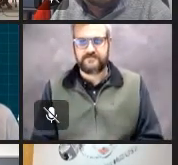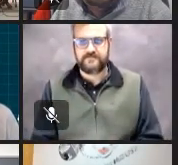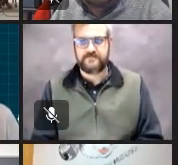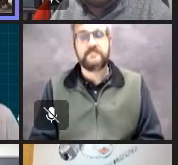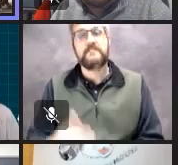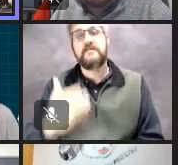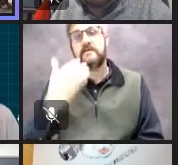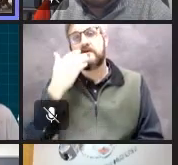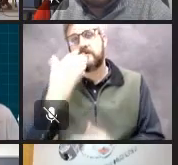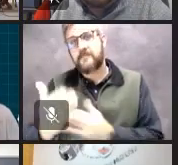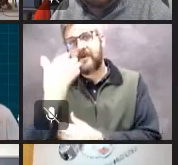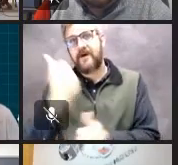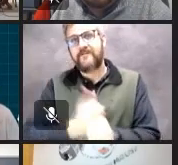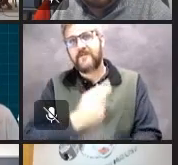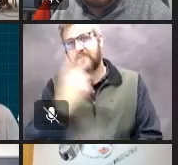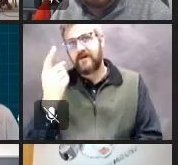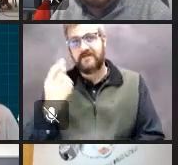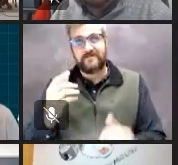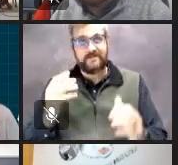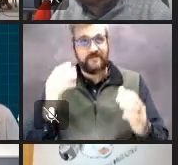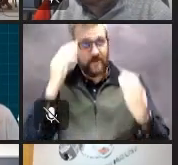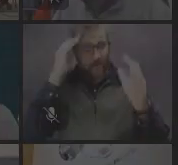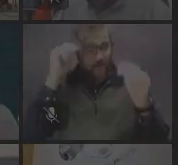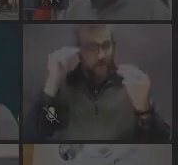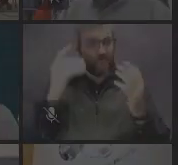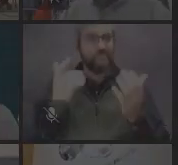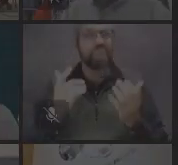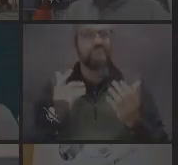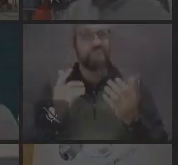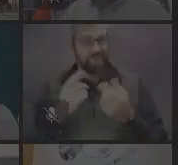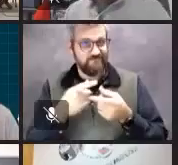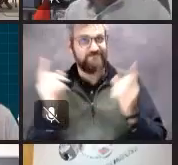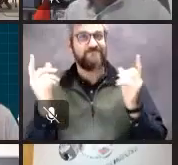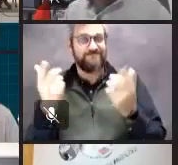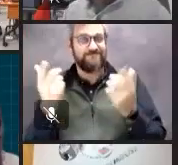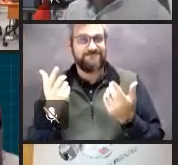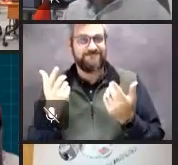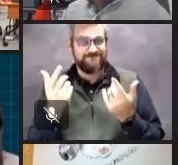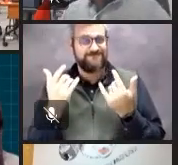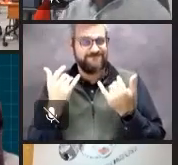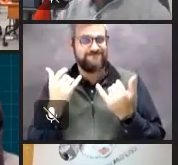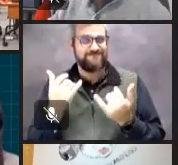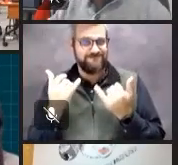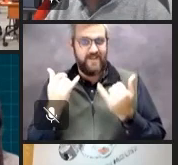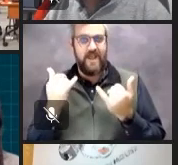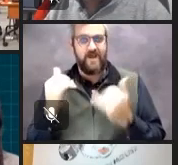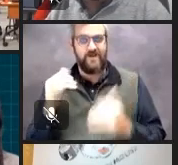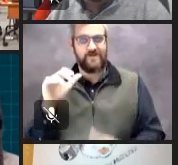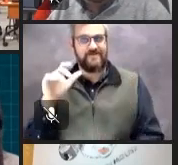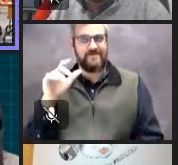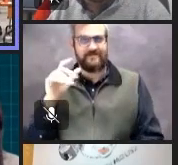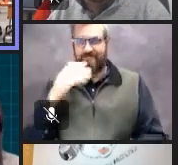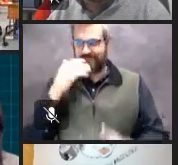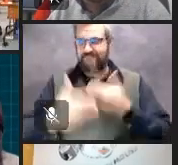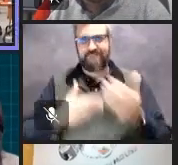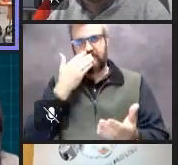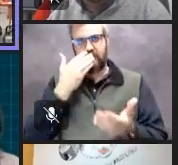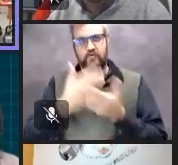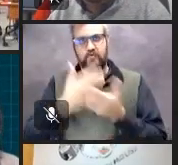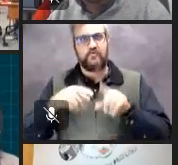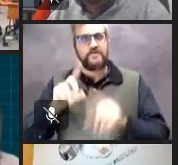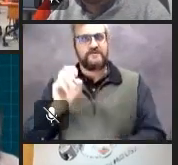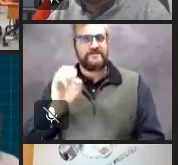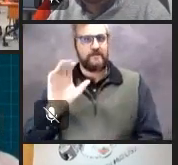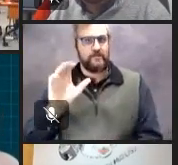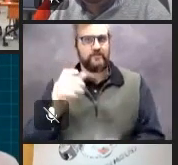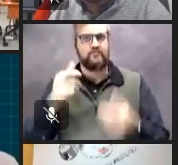Hi, good morning, everyone. I hope that you're getting through this December well and doing your best